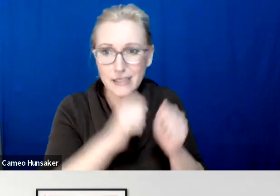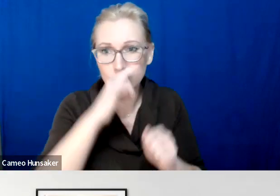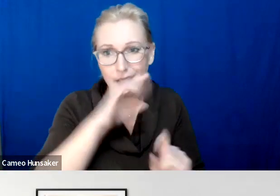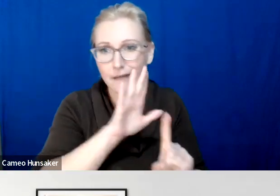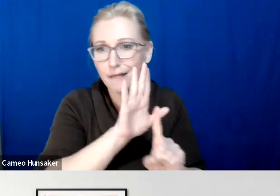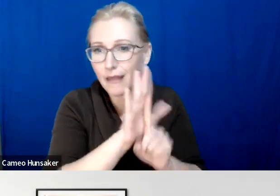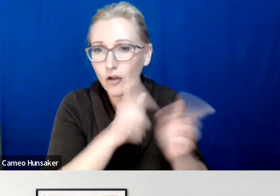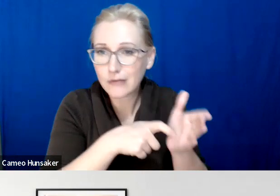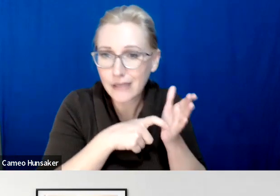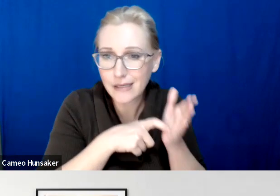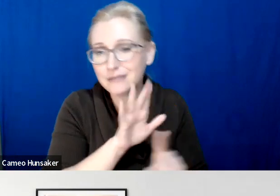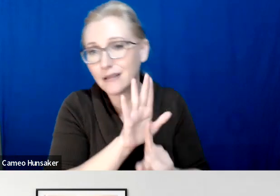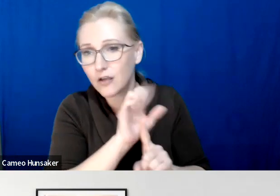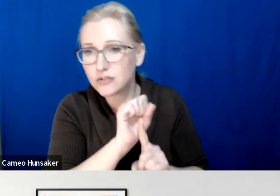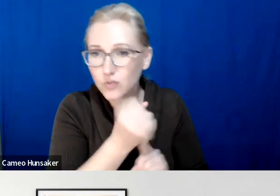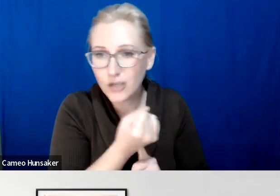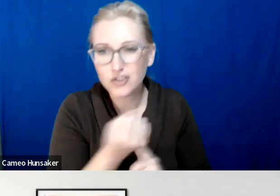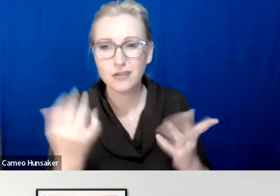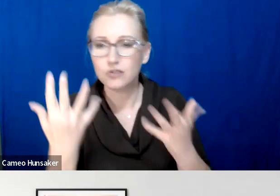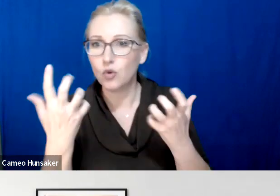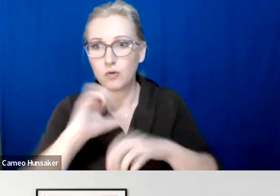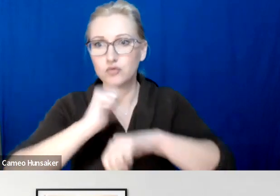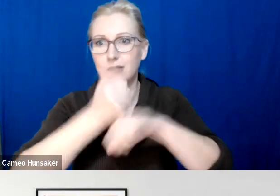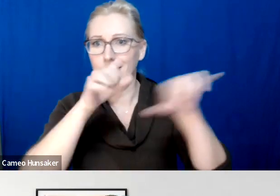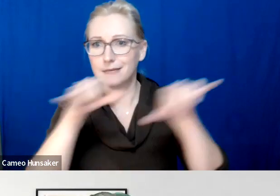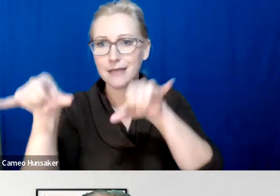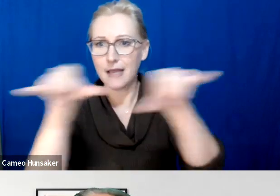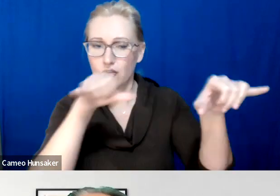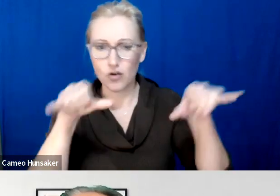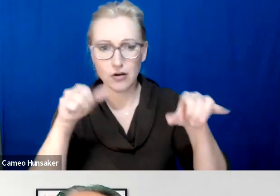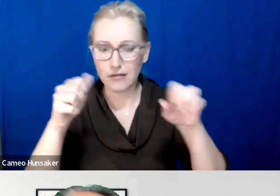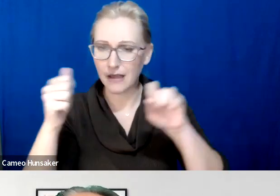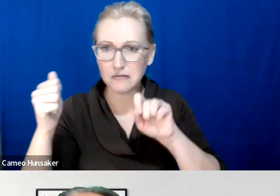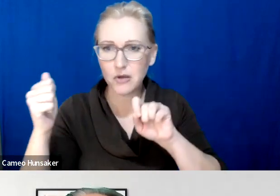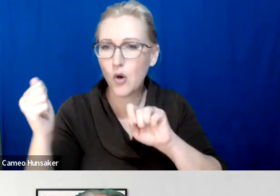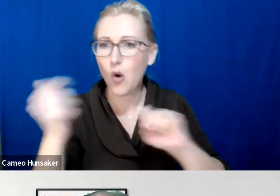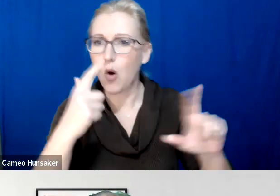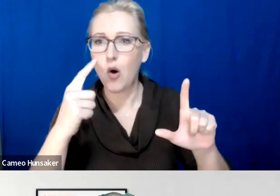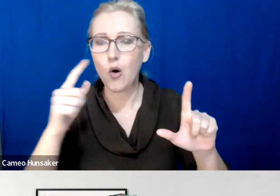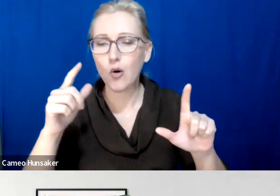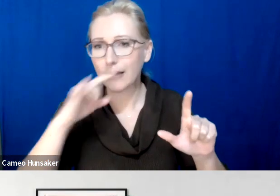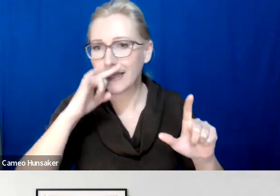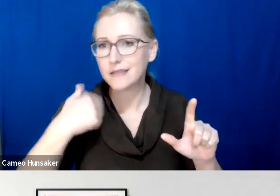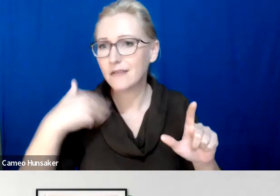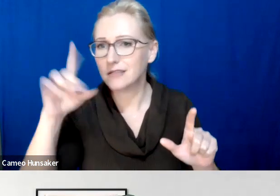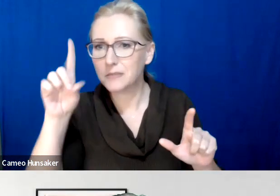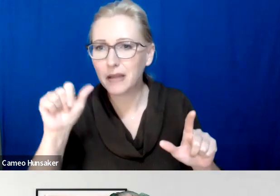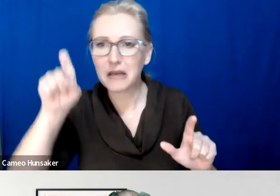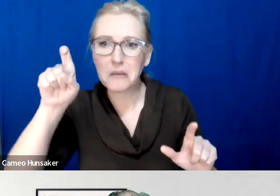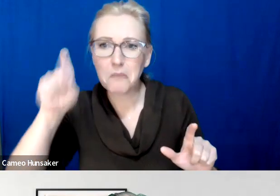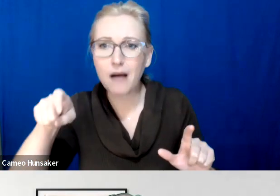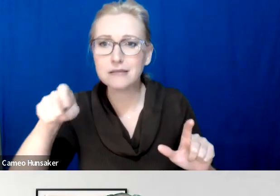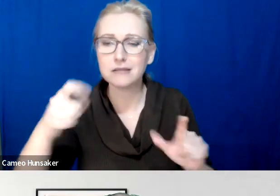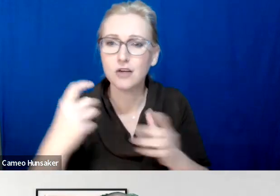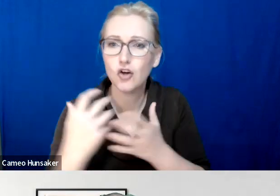want to set, you know, a base standard that all kids have to earn at least a C+ in order for us to consider them, you